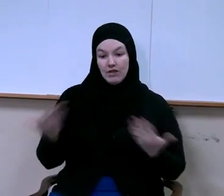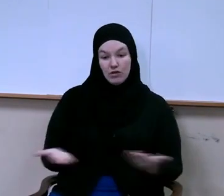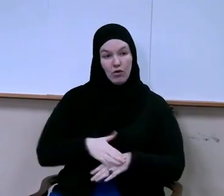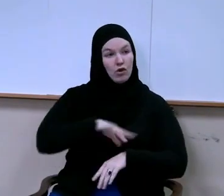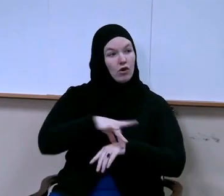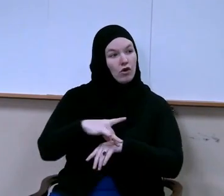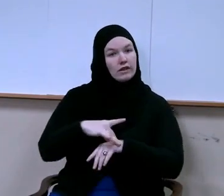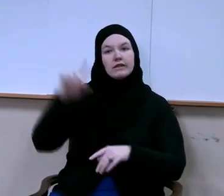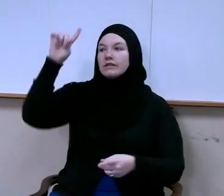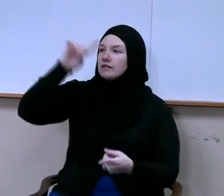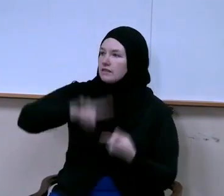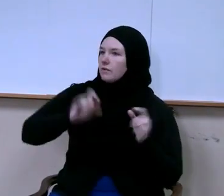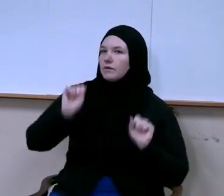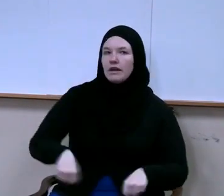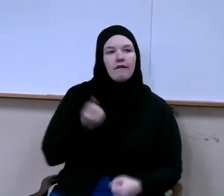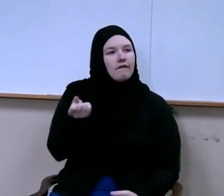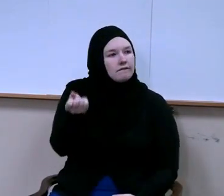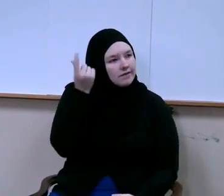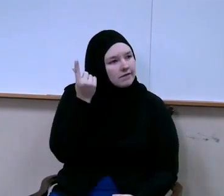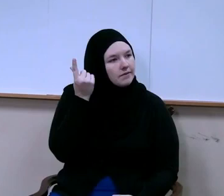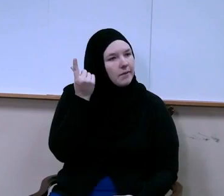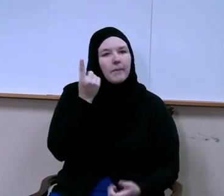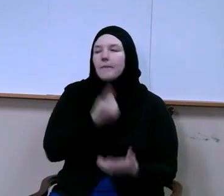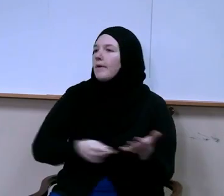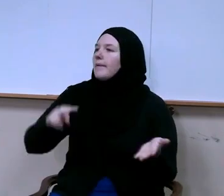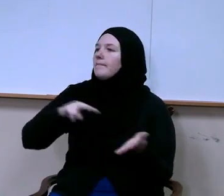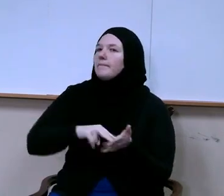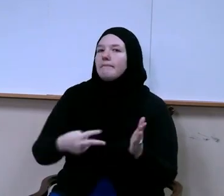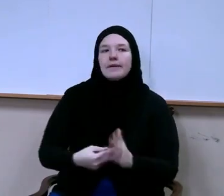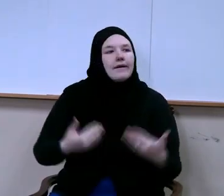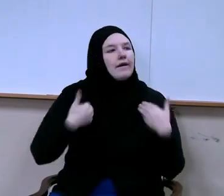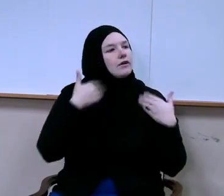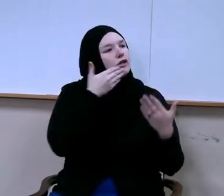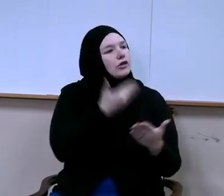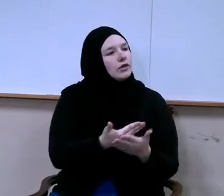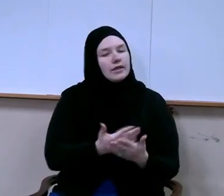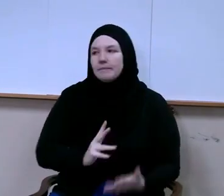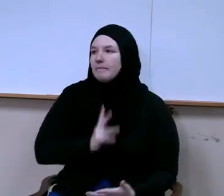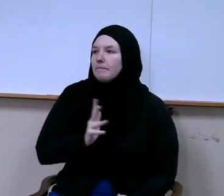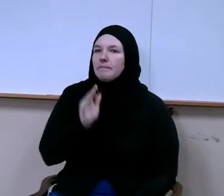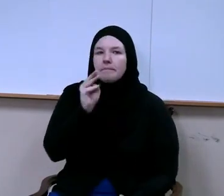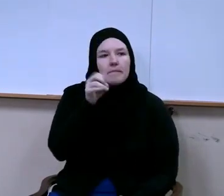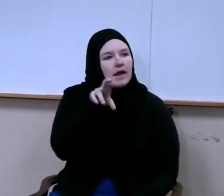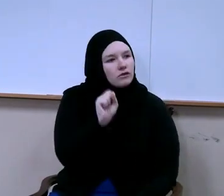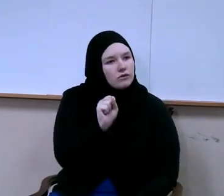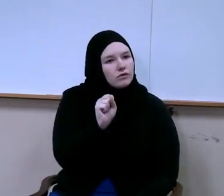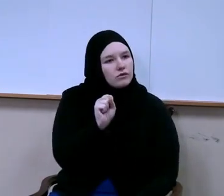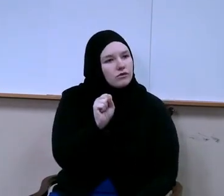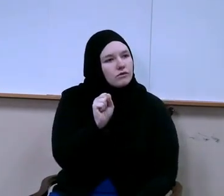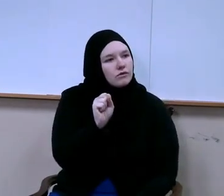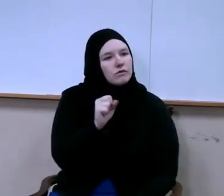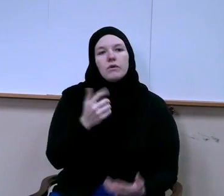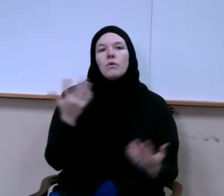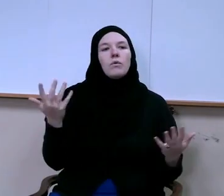this life until we understand what it means to have good manners and what are good